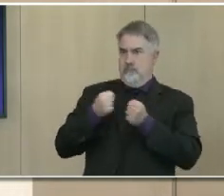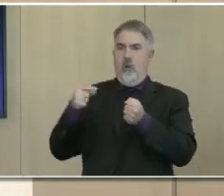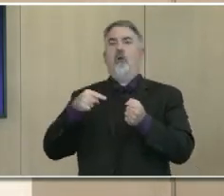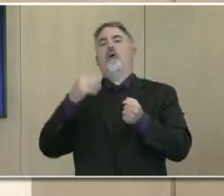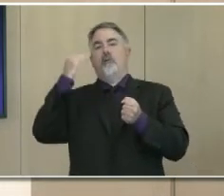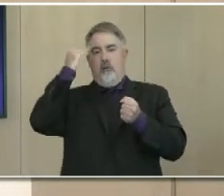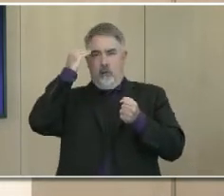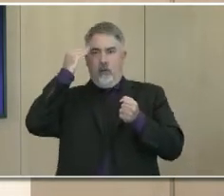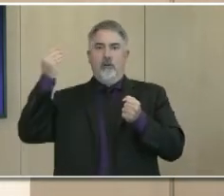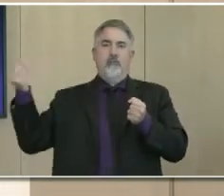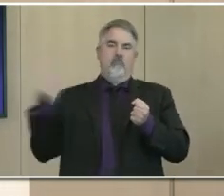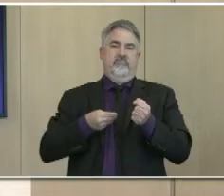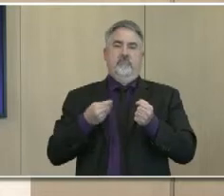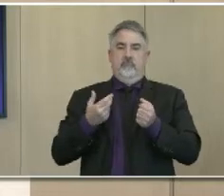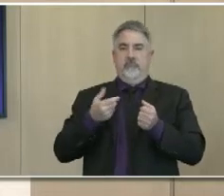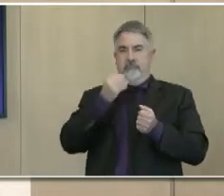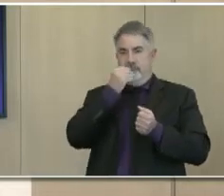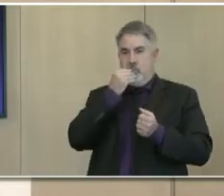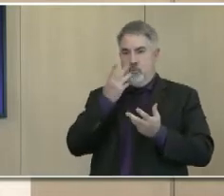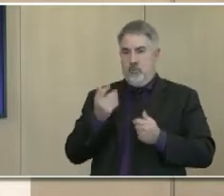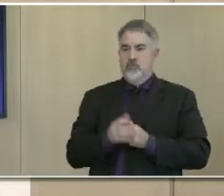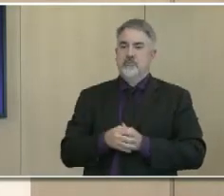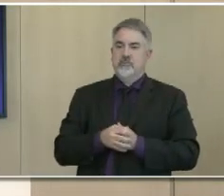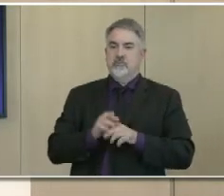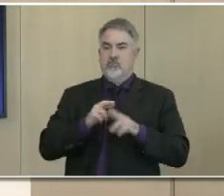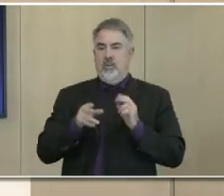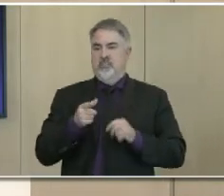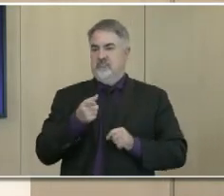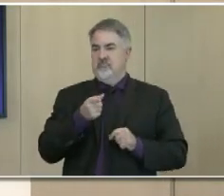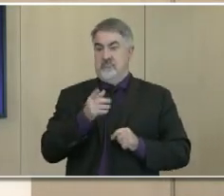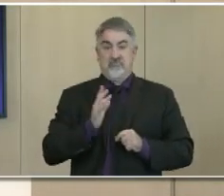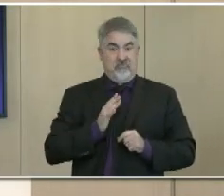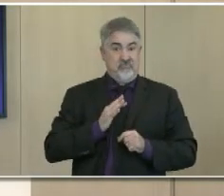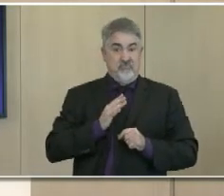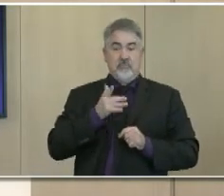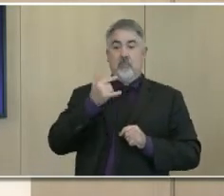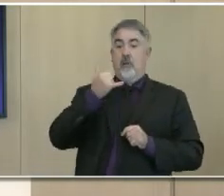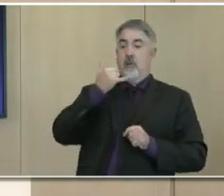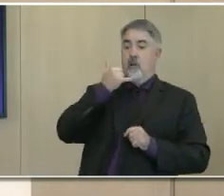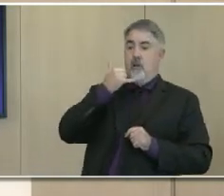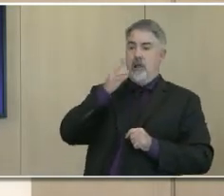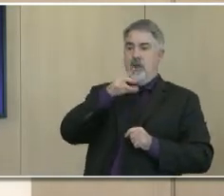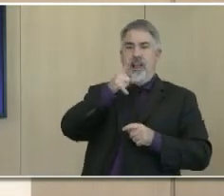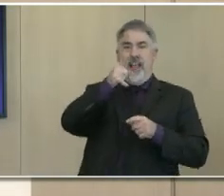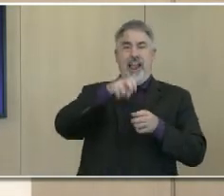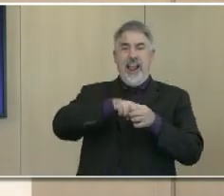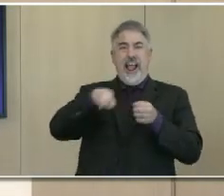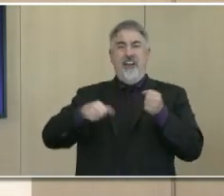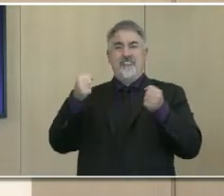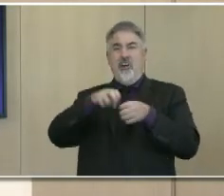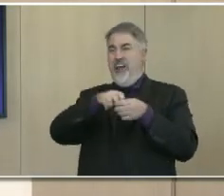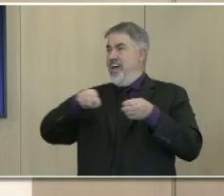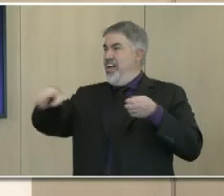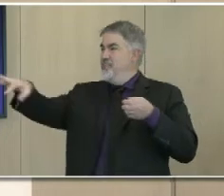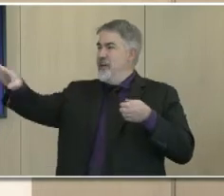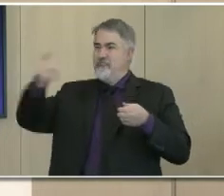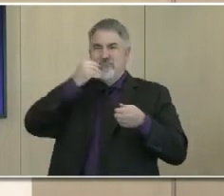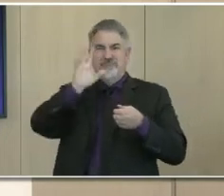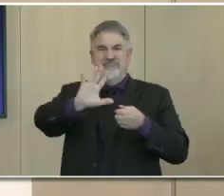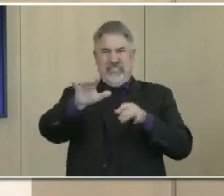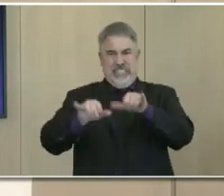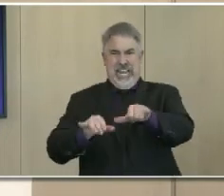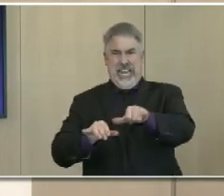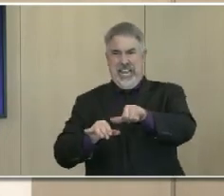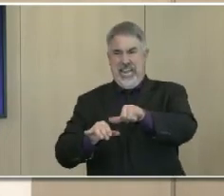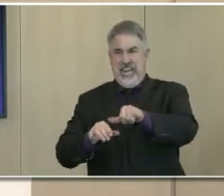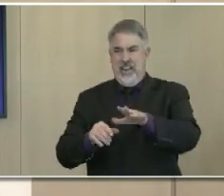we'll call you when it's ready so you don't have to get out of your car. We'll even go as far as to put the food in your trunk, so my servers